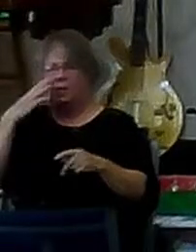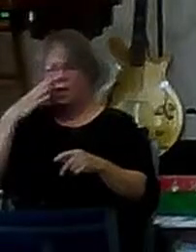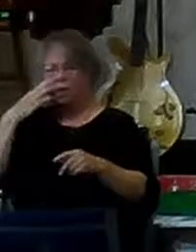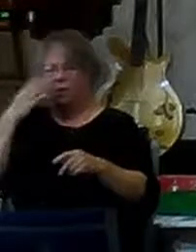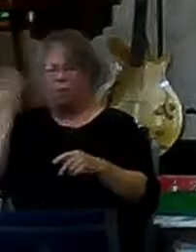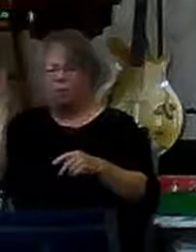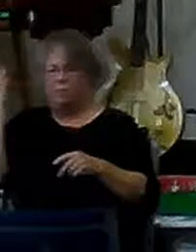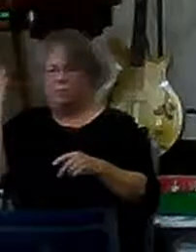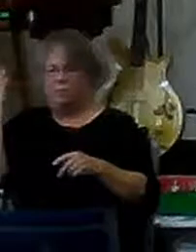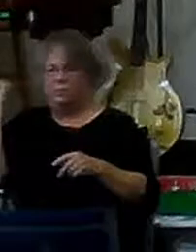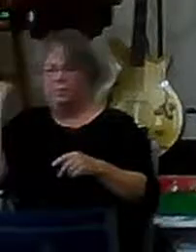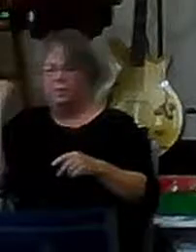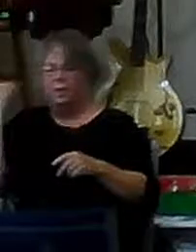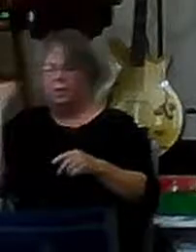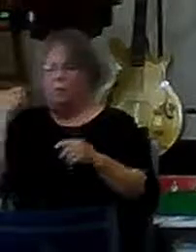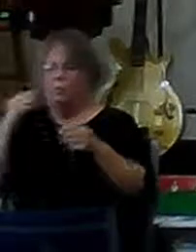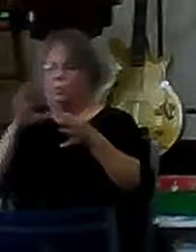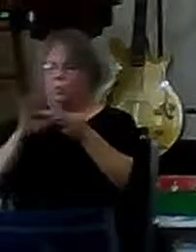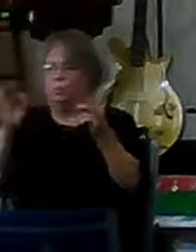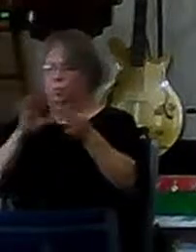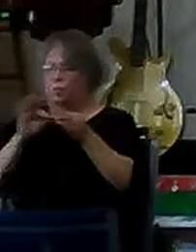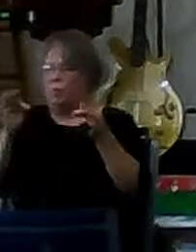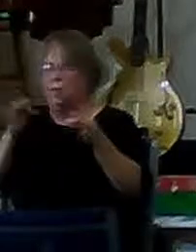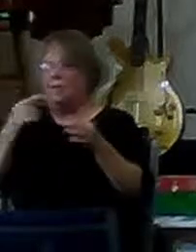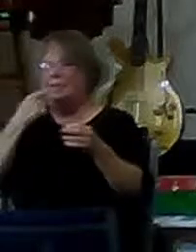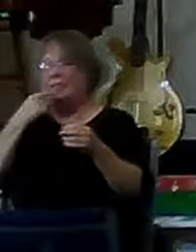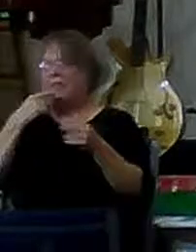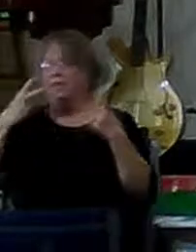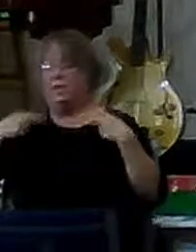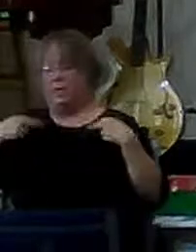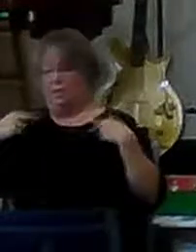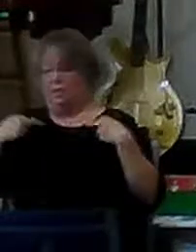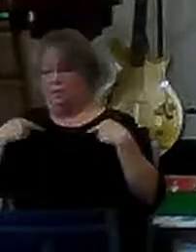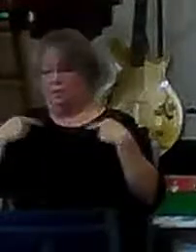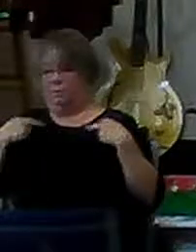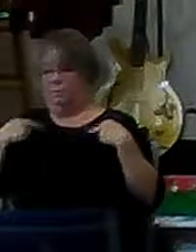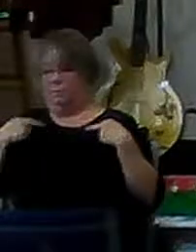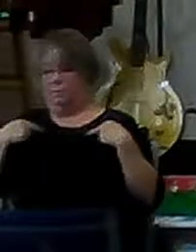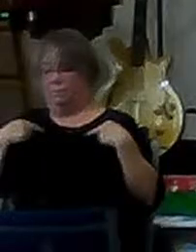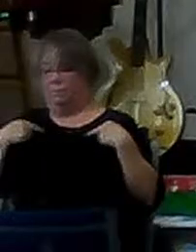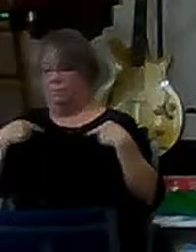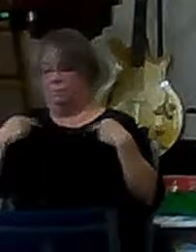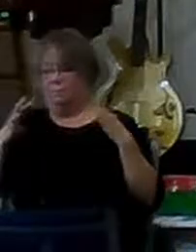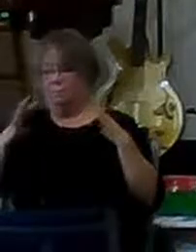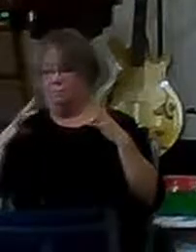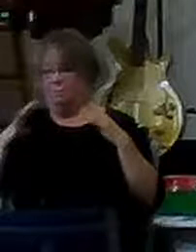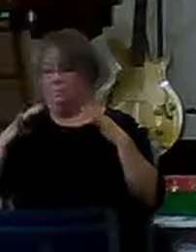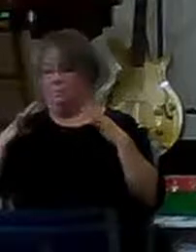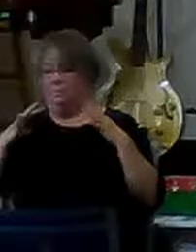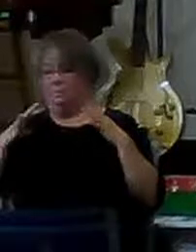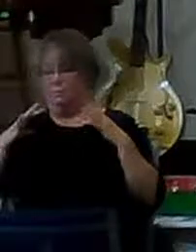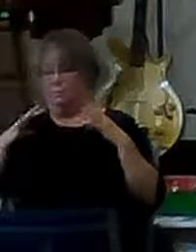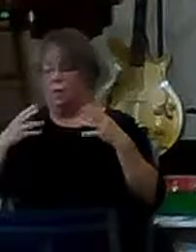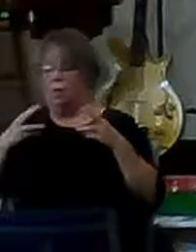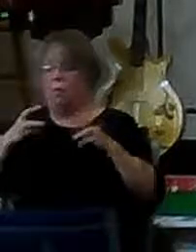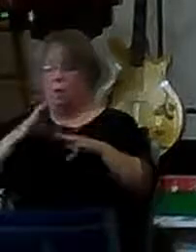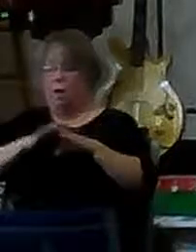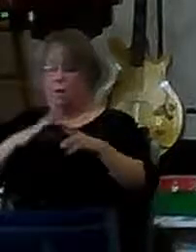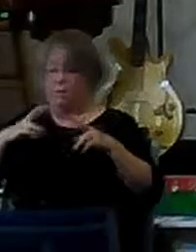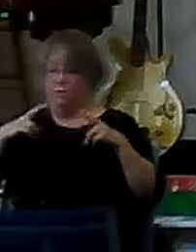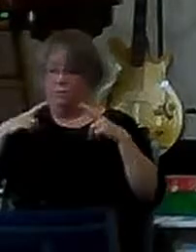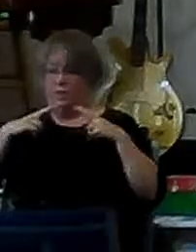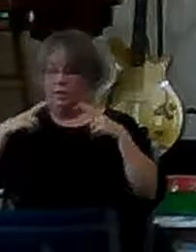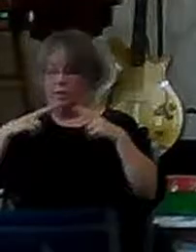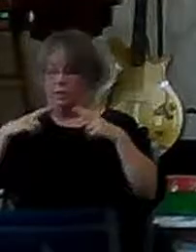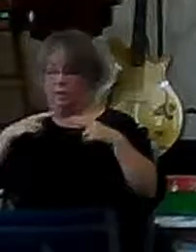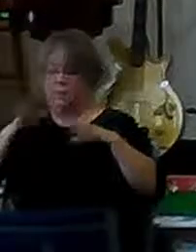years ago, told me this story. He said he was on vacation. And while on vacation,